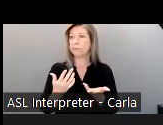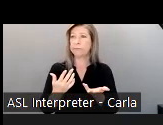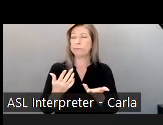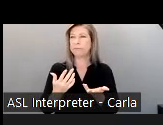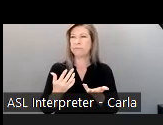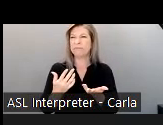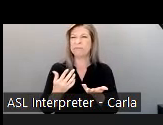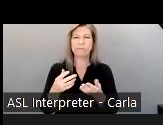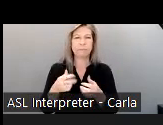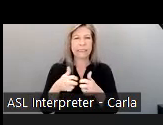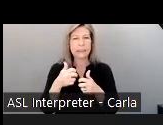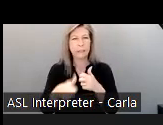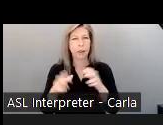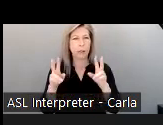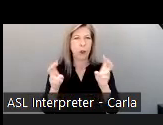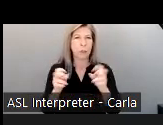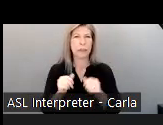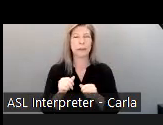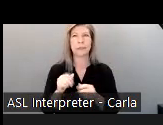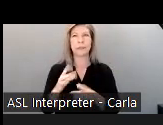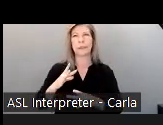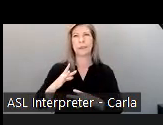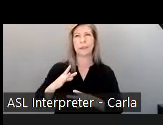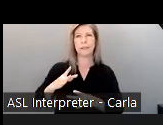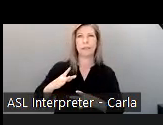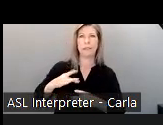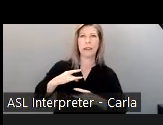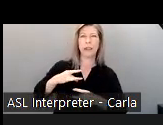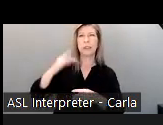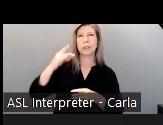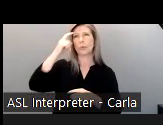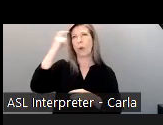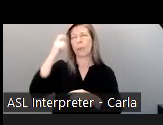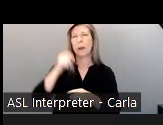and self-care, we get into a reductive,